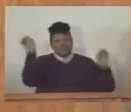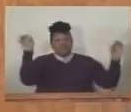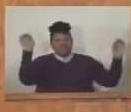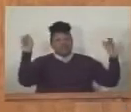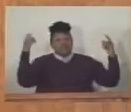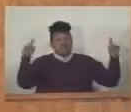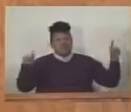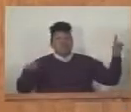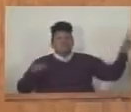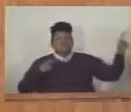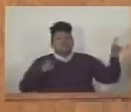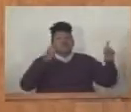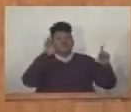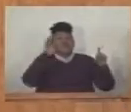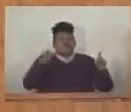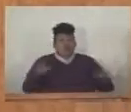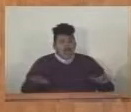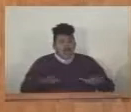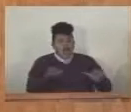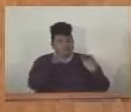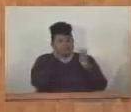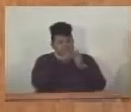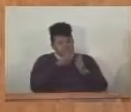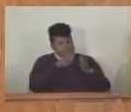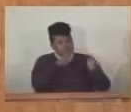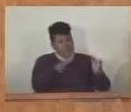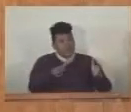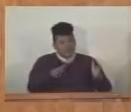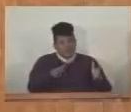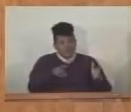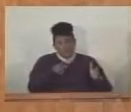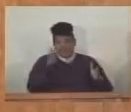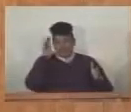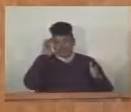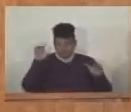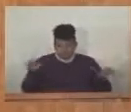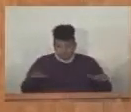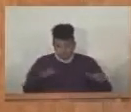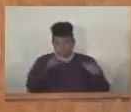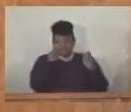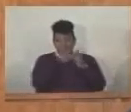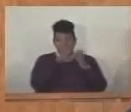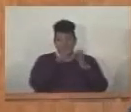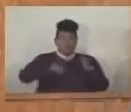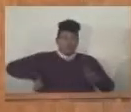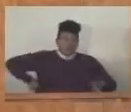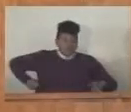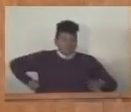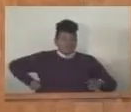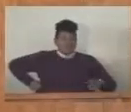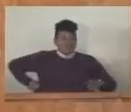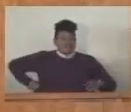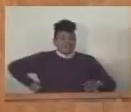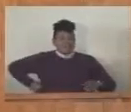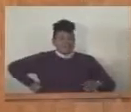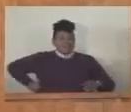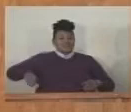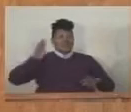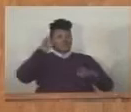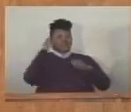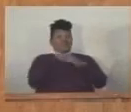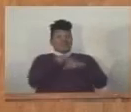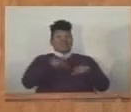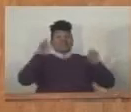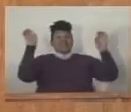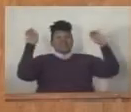emergency, they will act in a way, they will conduct themselves in a way which will make the state